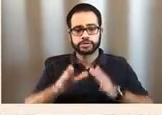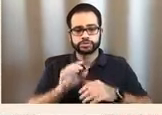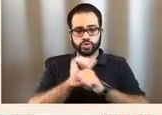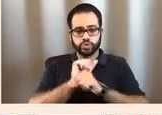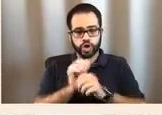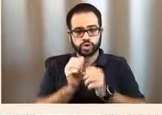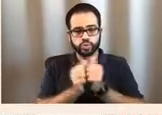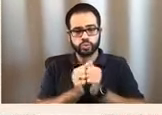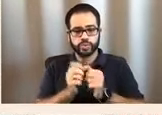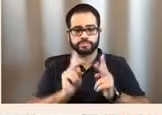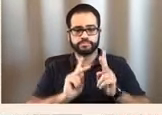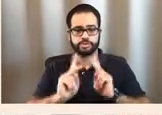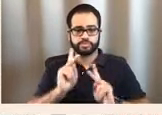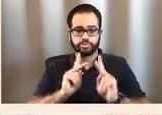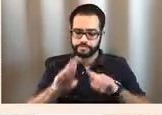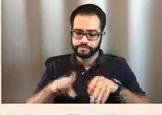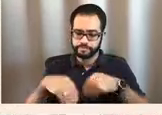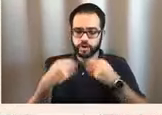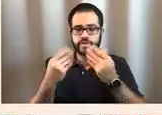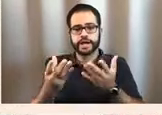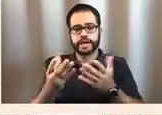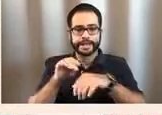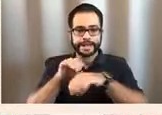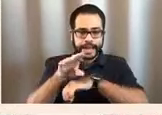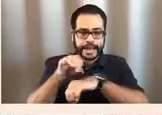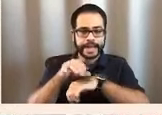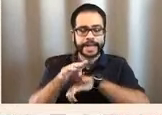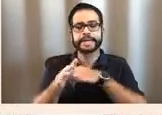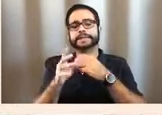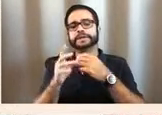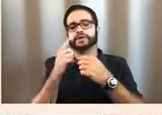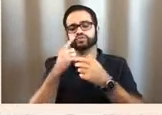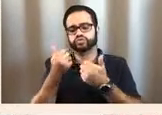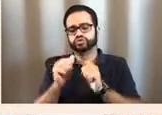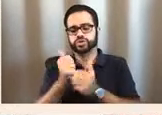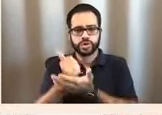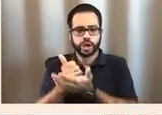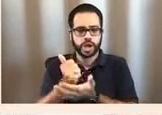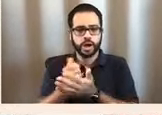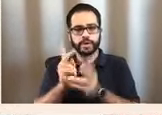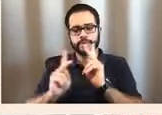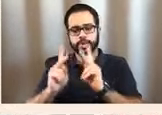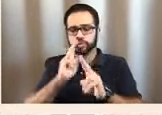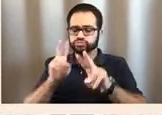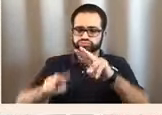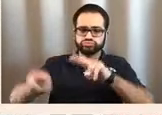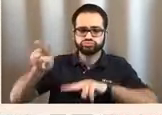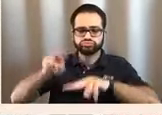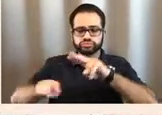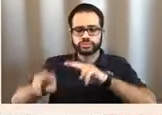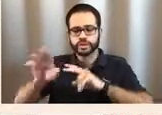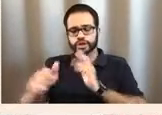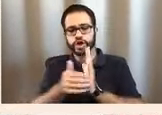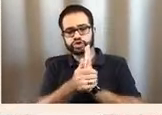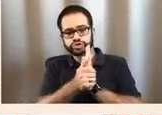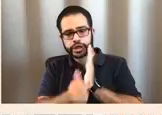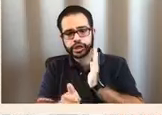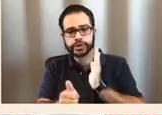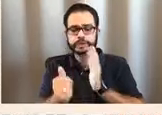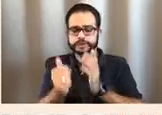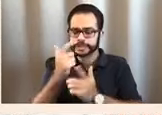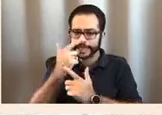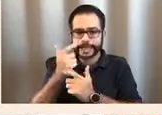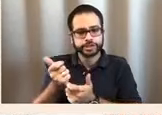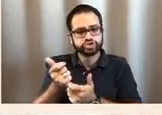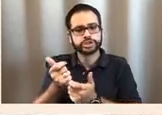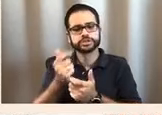they provide guidance and counseling to assist individuals to assess their own strengths, skills, and interests in